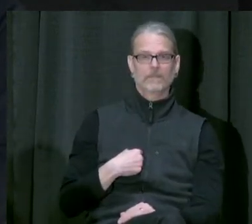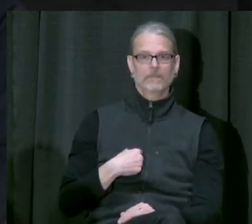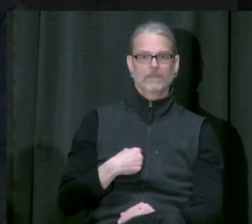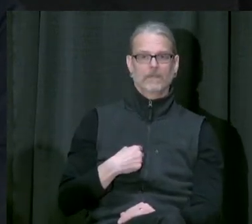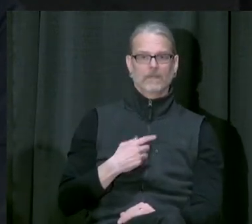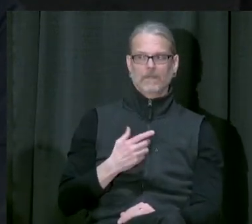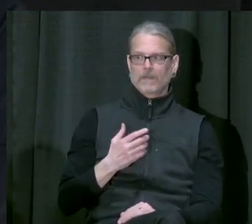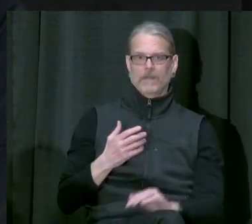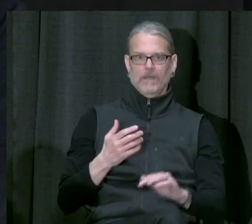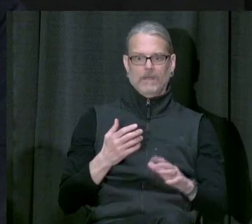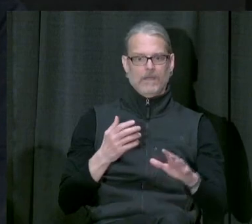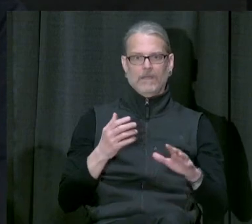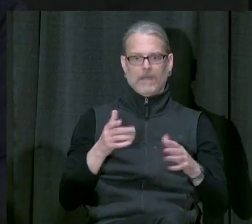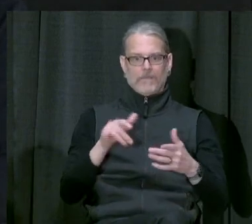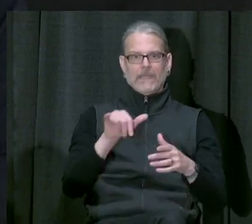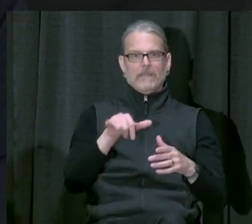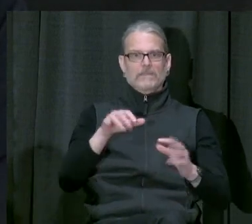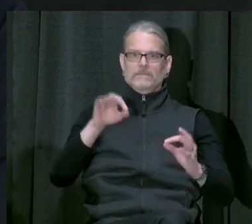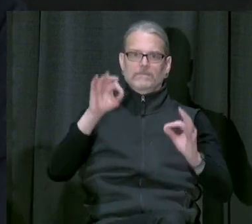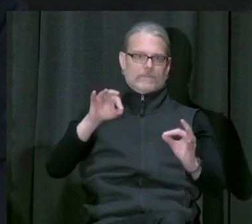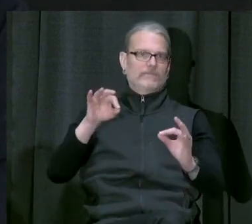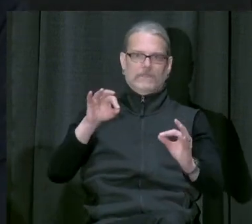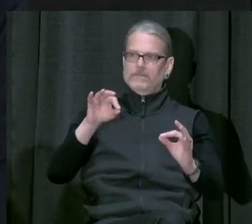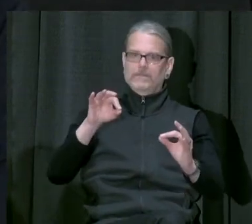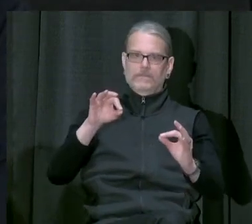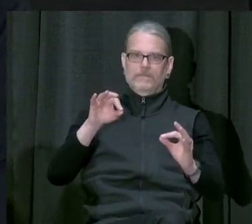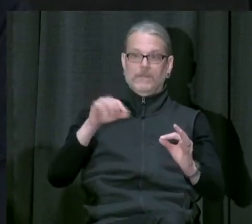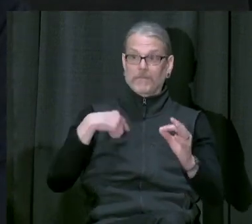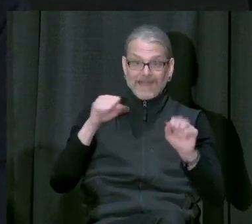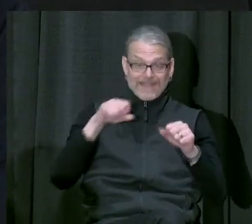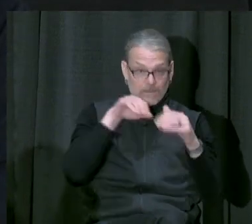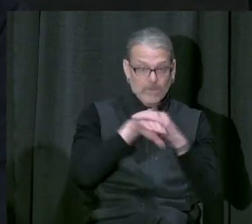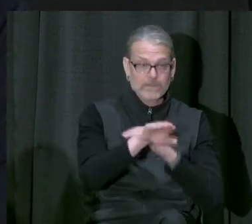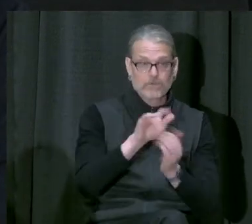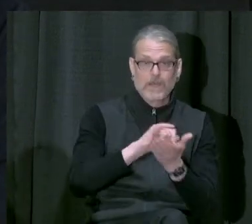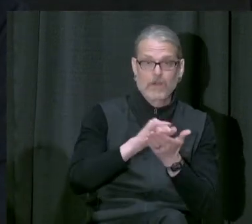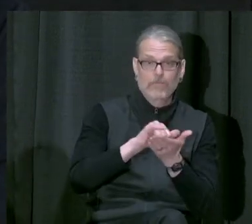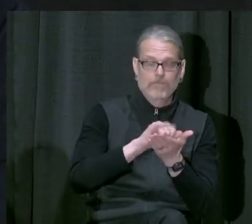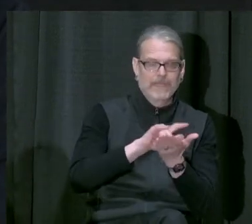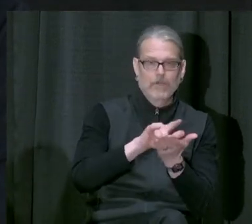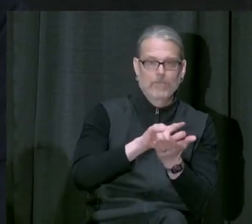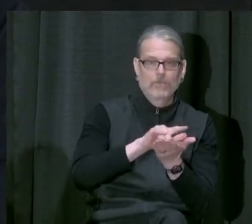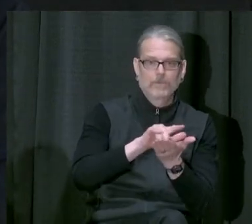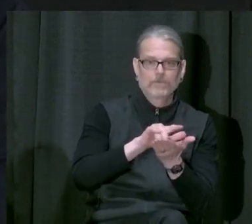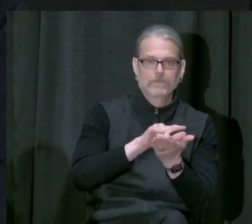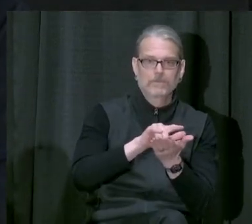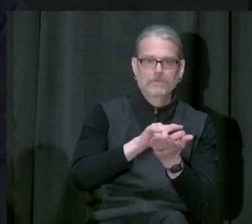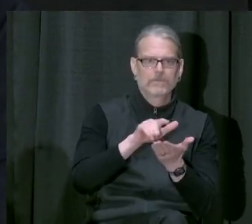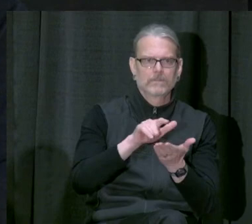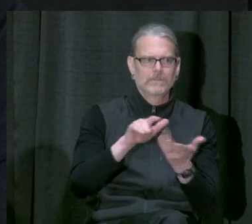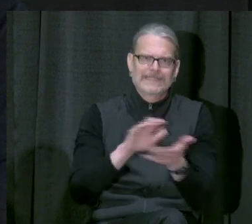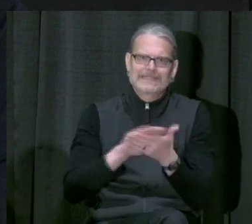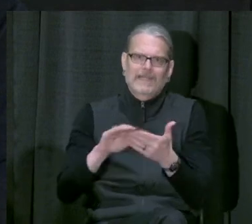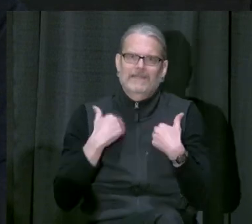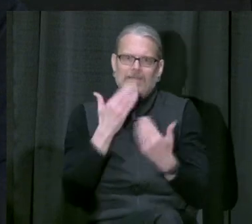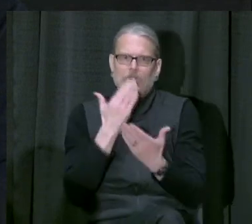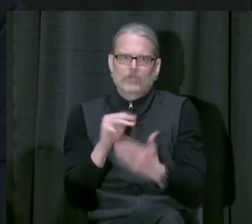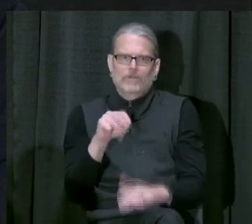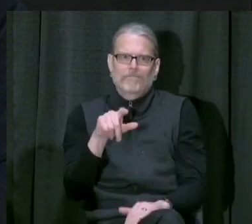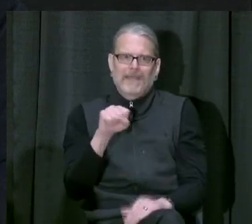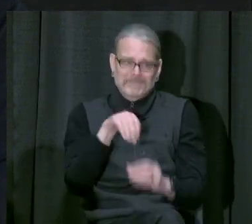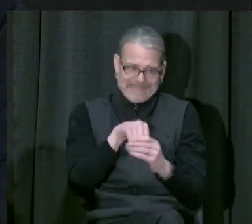this is really the holy grail. You can go to an airport, and it's wonderful to have good maps in an airport like we